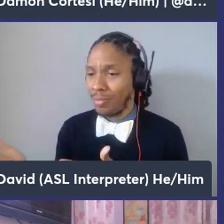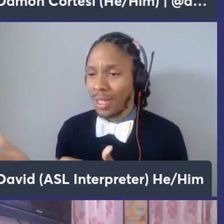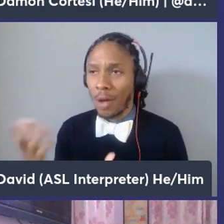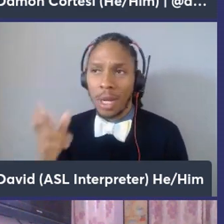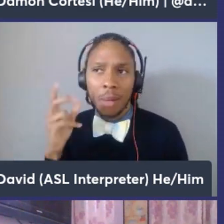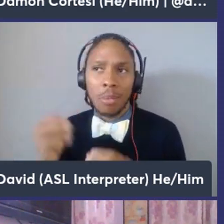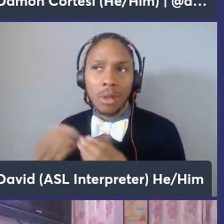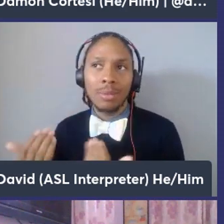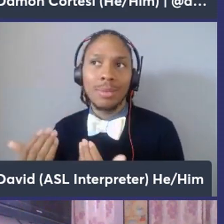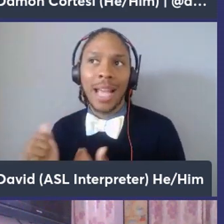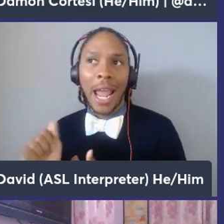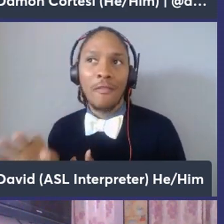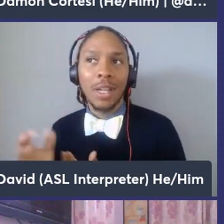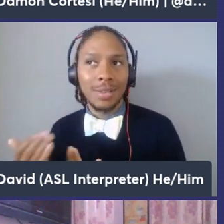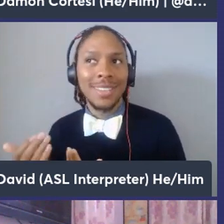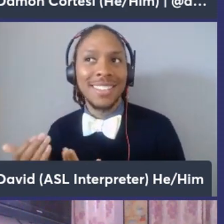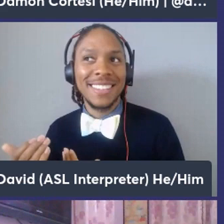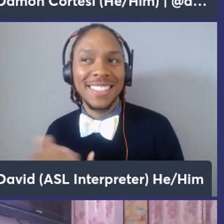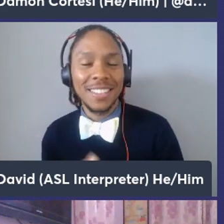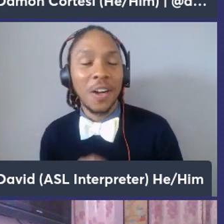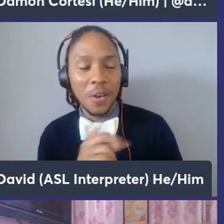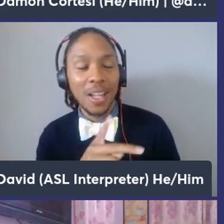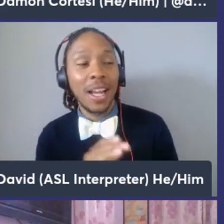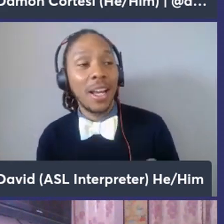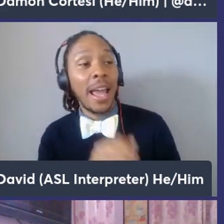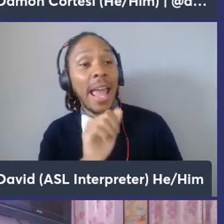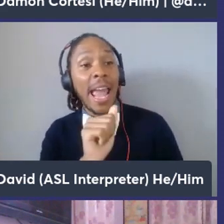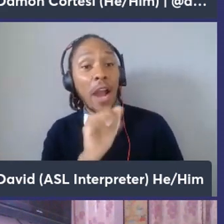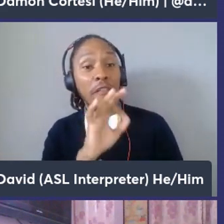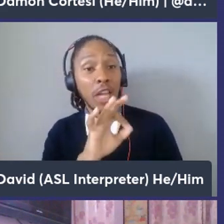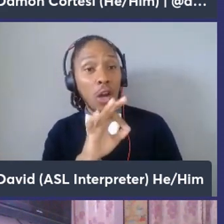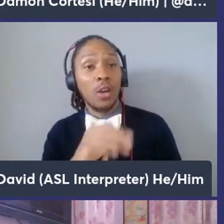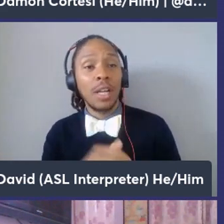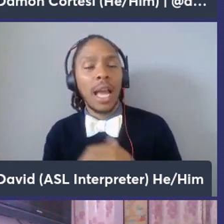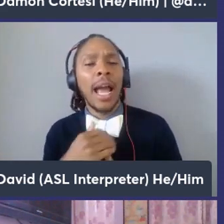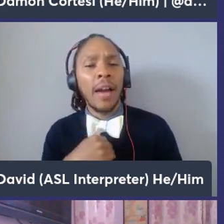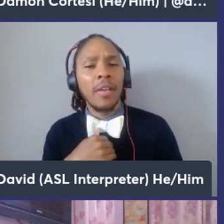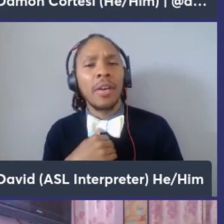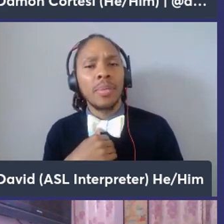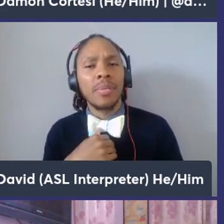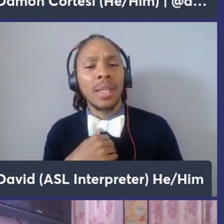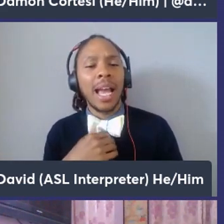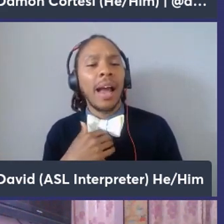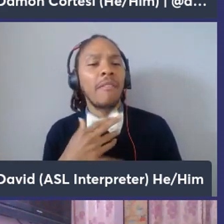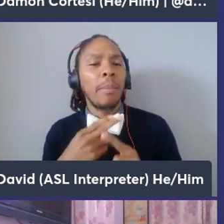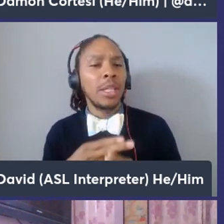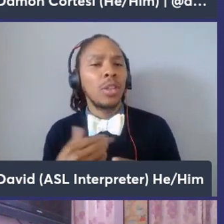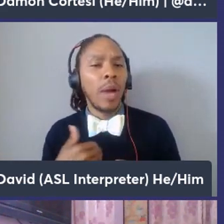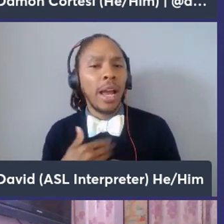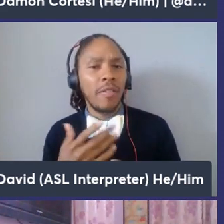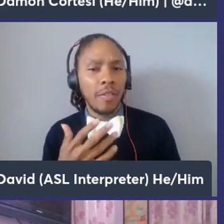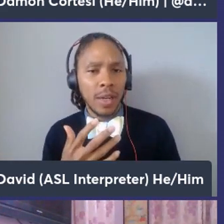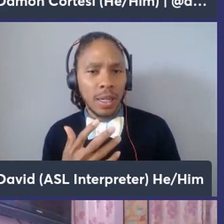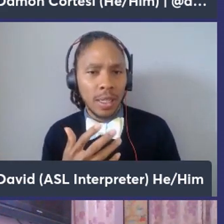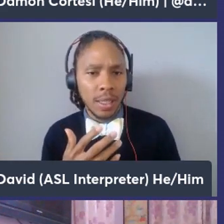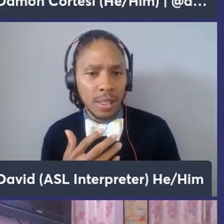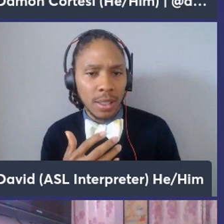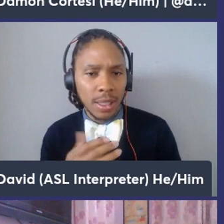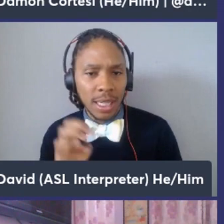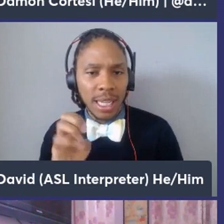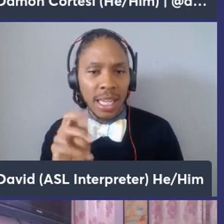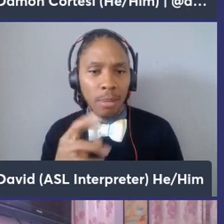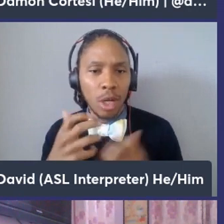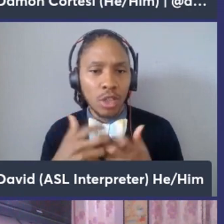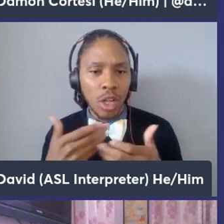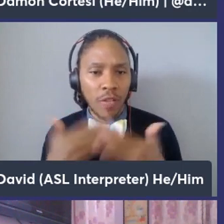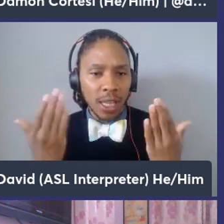Airflow. All right. So yeah, with Airflow, I've got a couple. Like I mentioned, we've got in the EMR Serverless